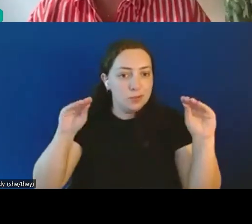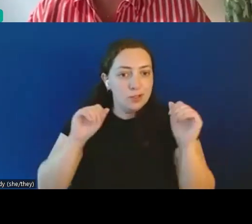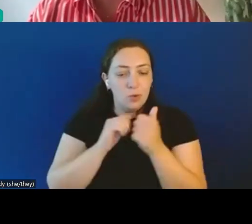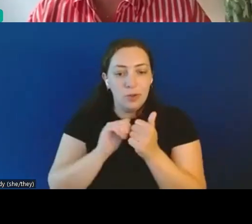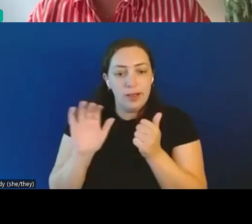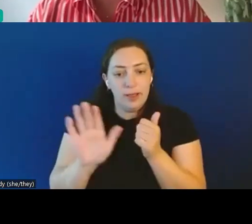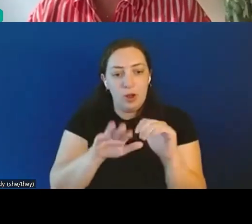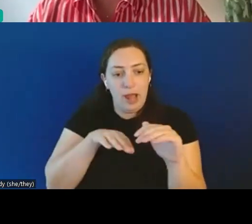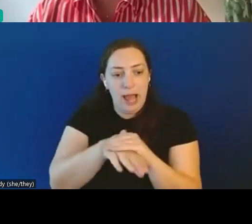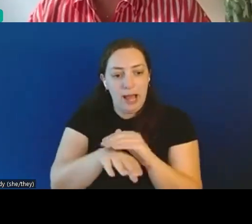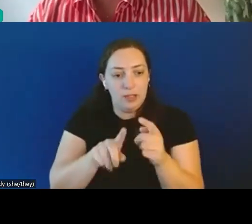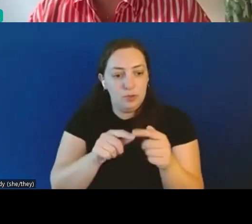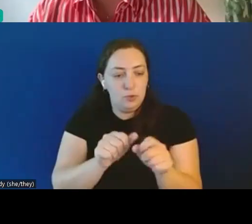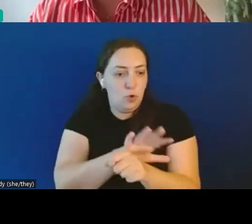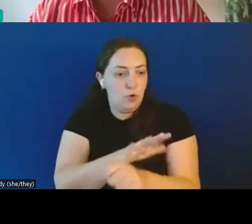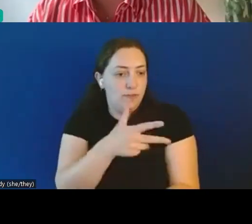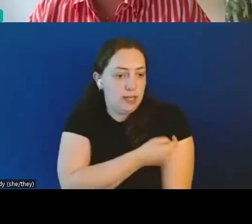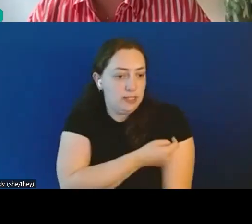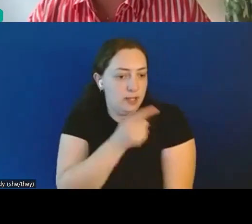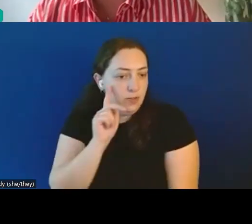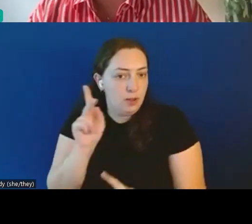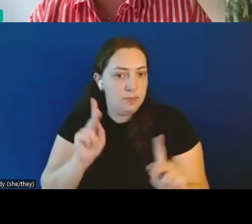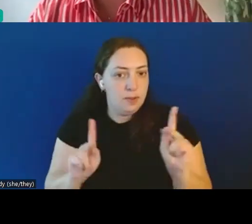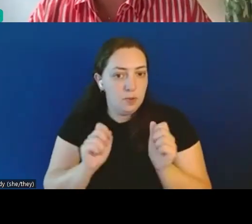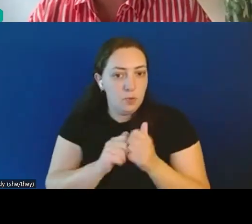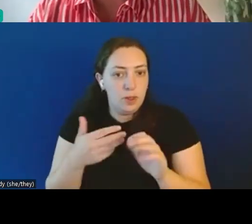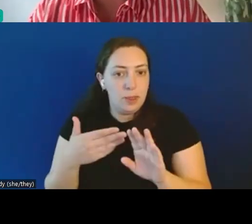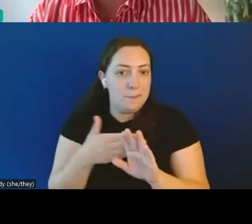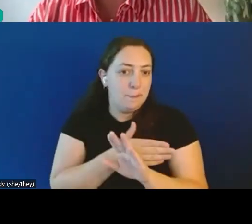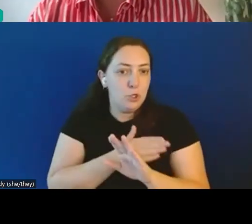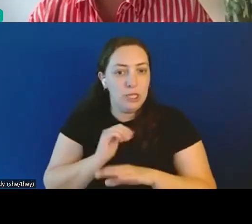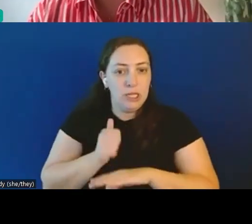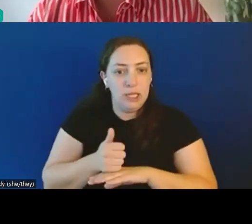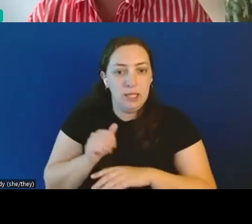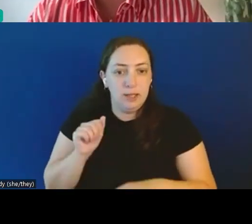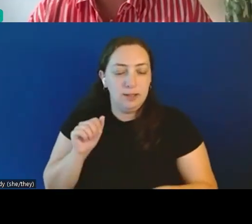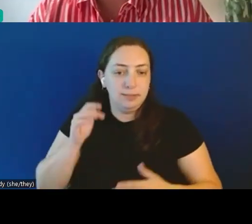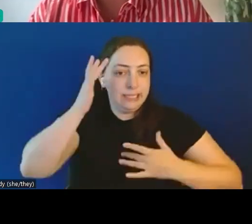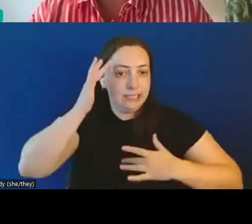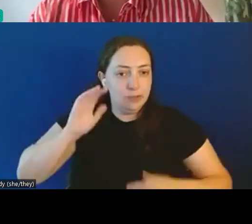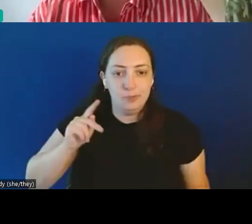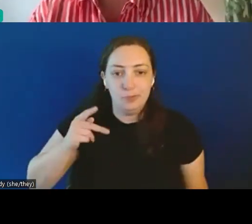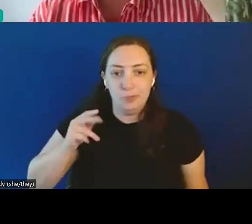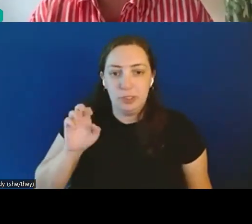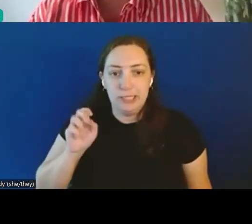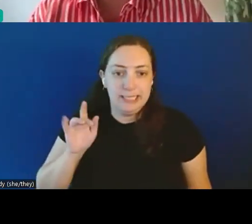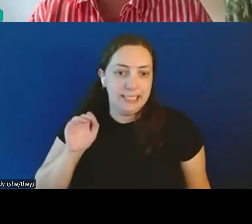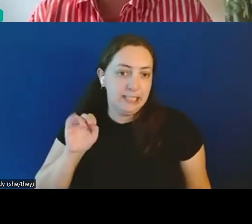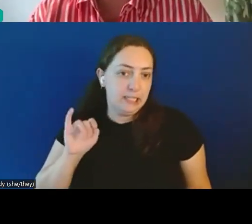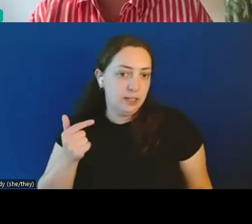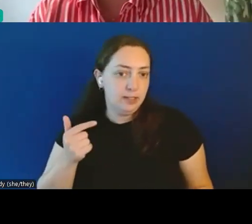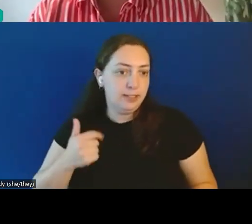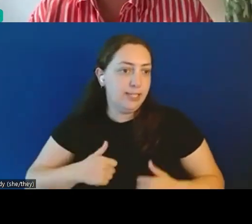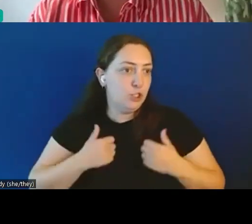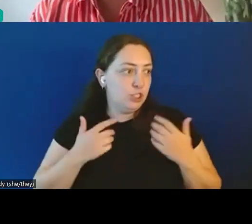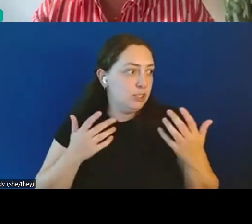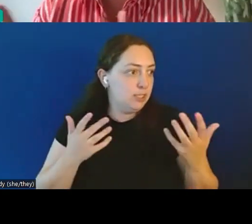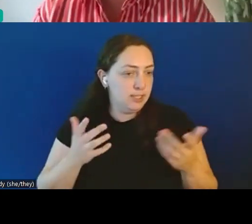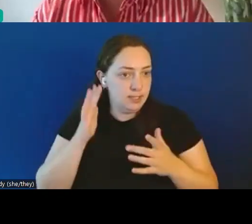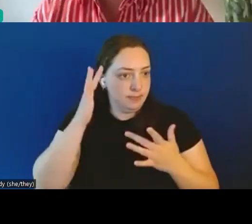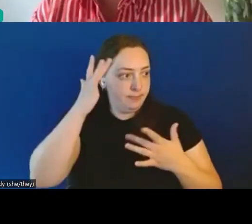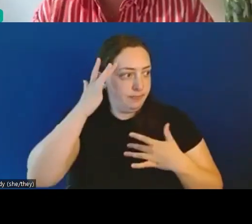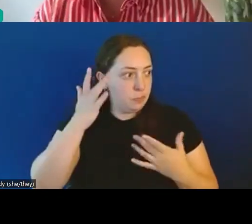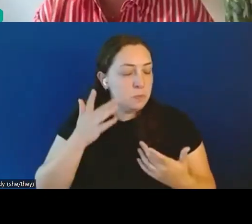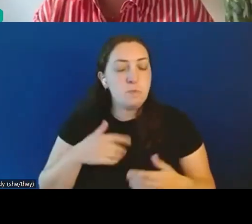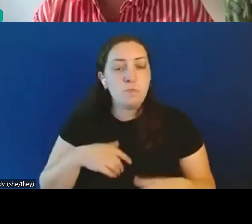access to COVID vaccines for folks with pre-existing conditions has created some confusion. So Dave